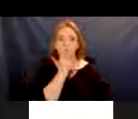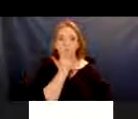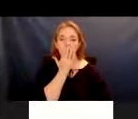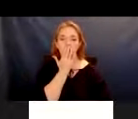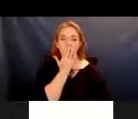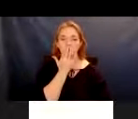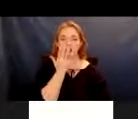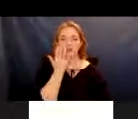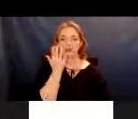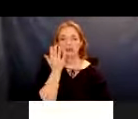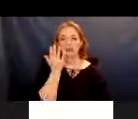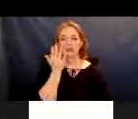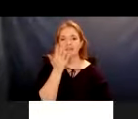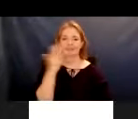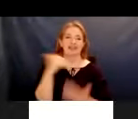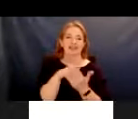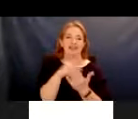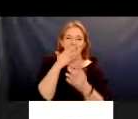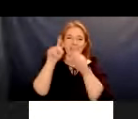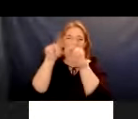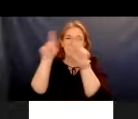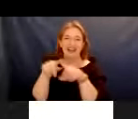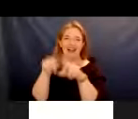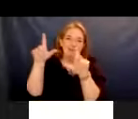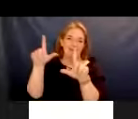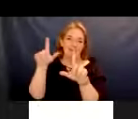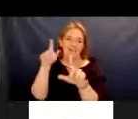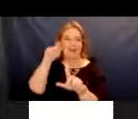more good signage.